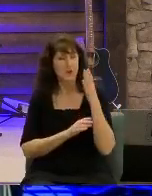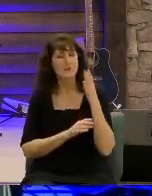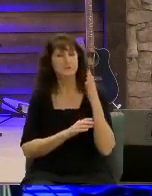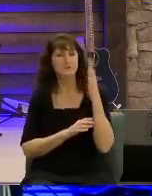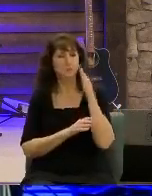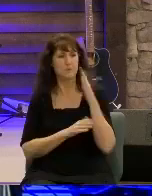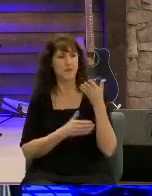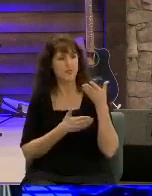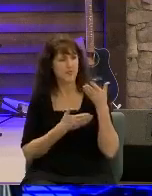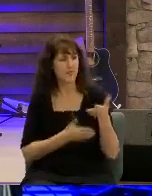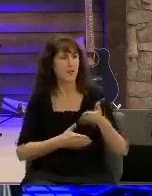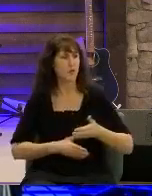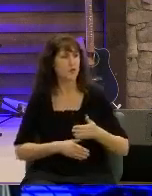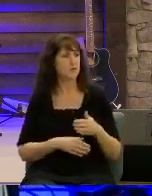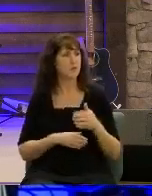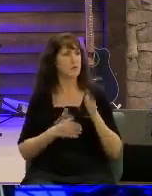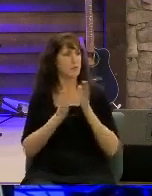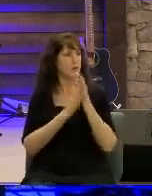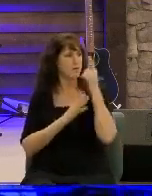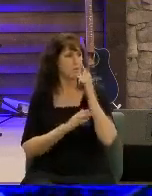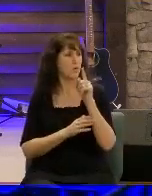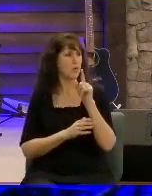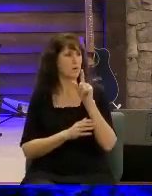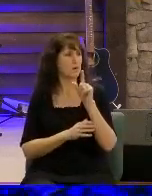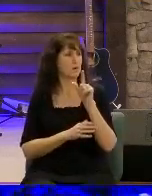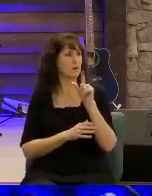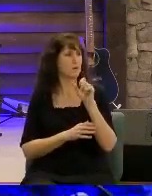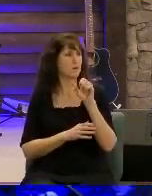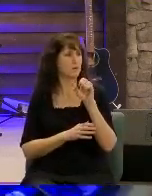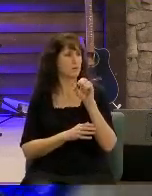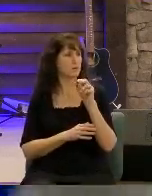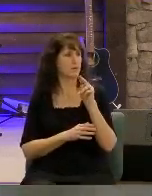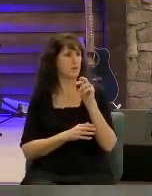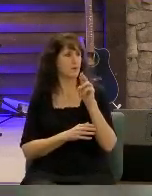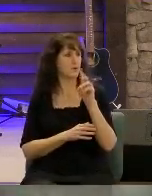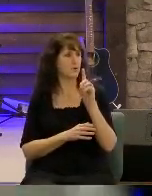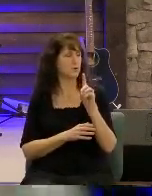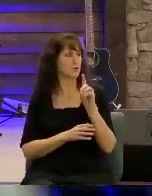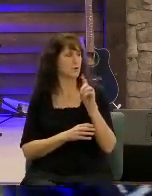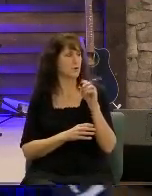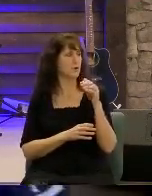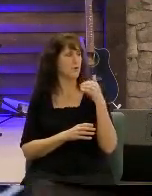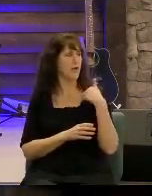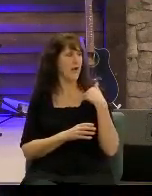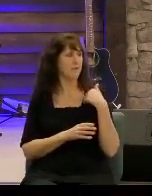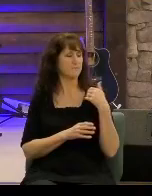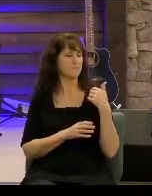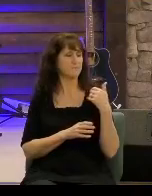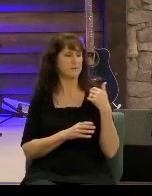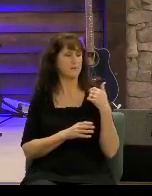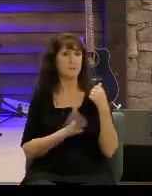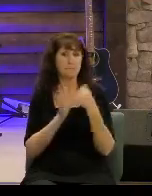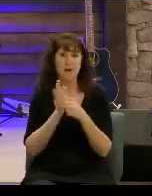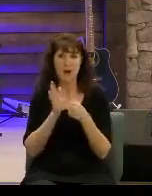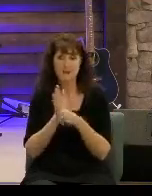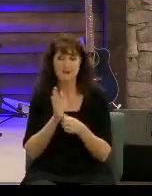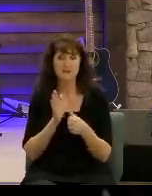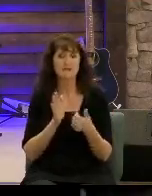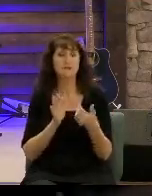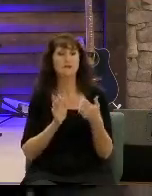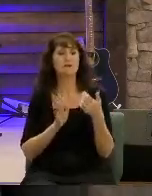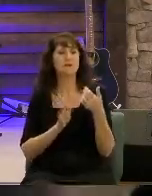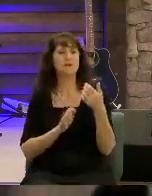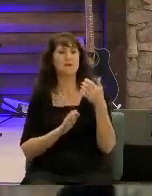Tessenier, as he goes through the biopsies this week, God, that on his blood vessels, Lord, that God, you will be with there, bring healing